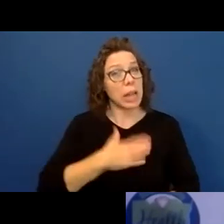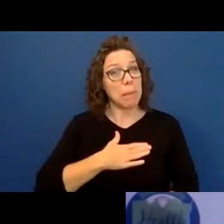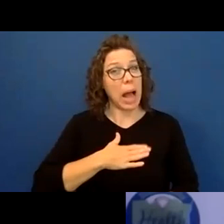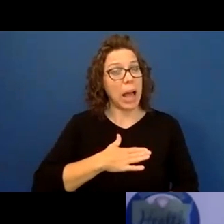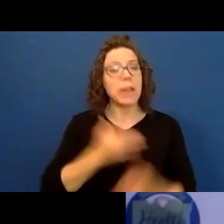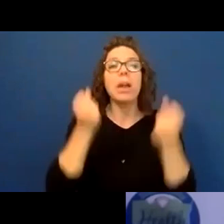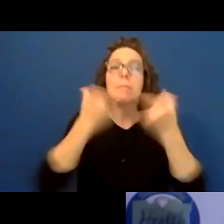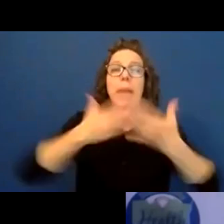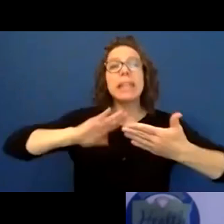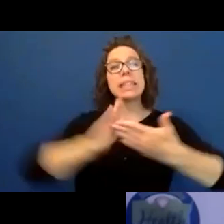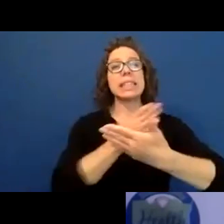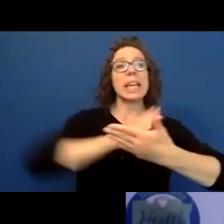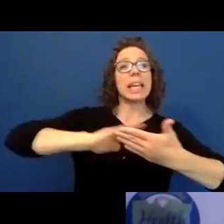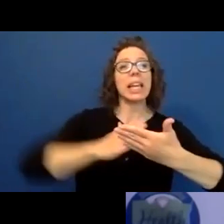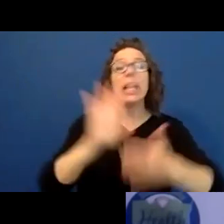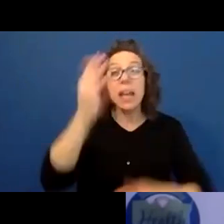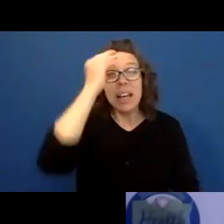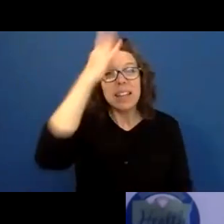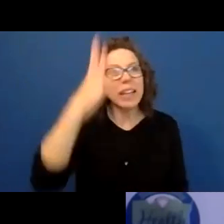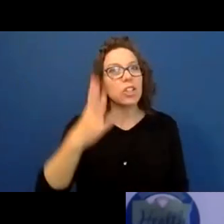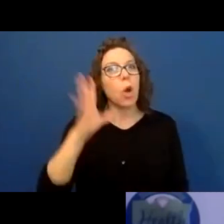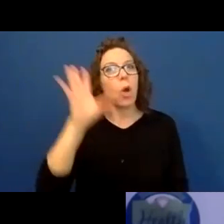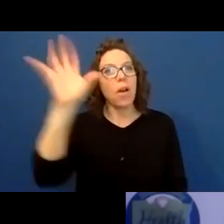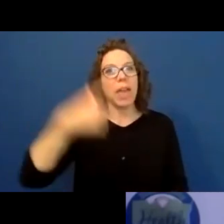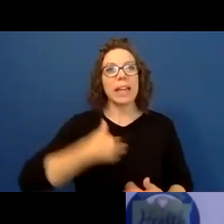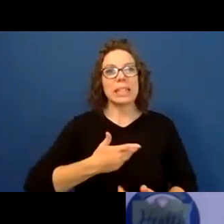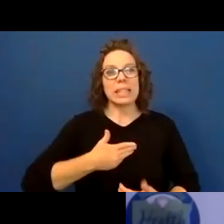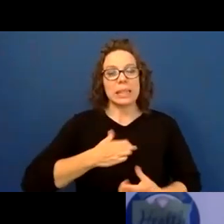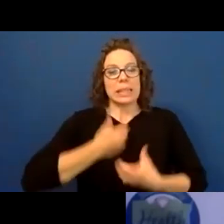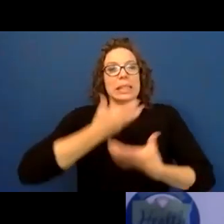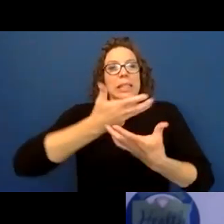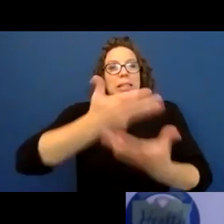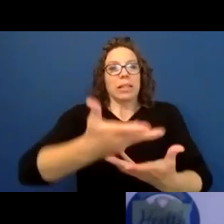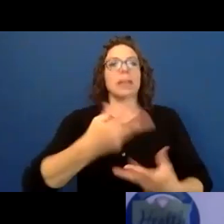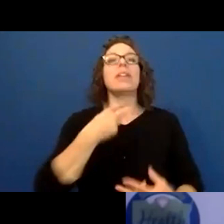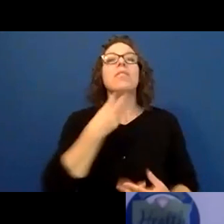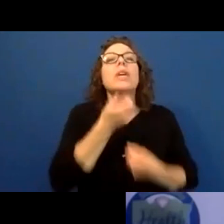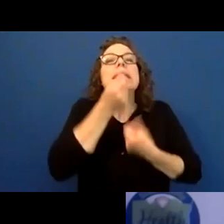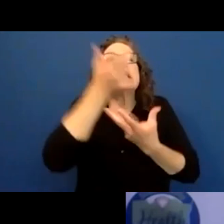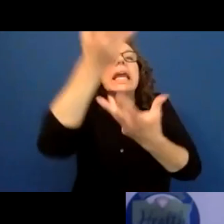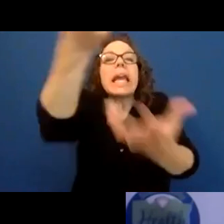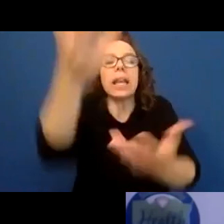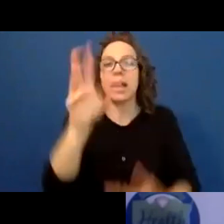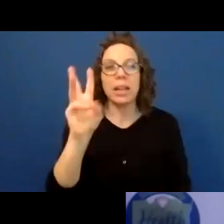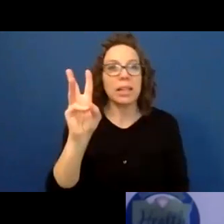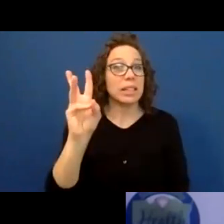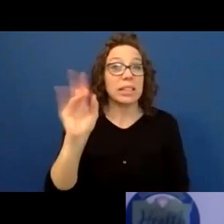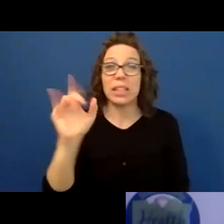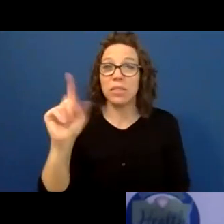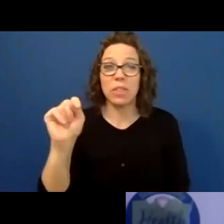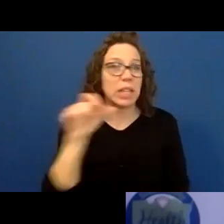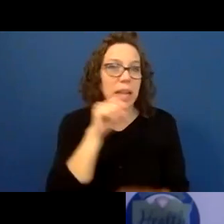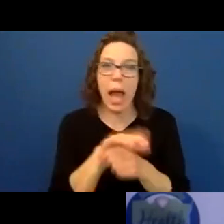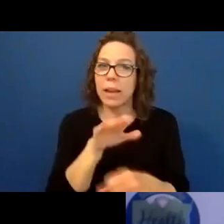of singing, singing is a super spreading activity. 6 feet is not even a safe distance for the